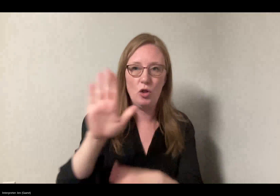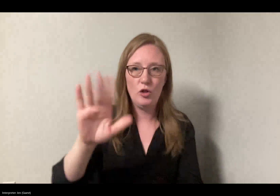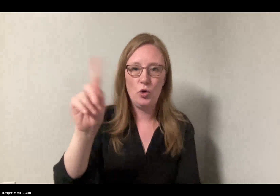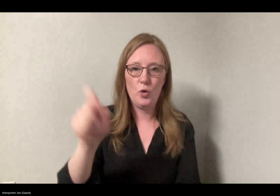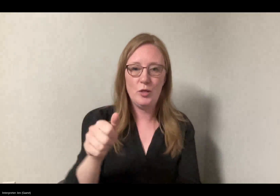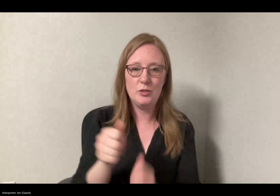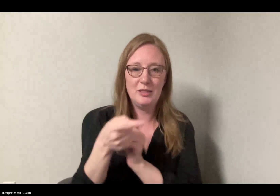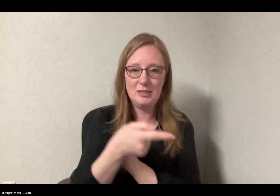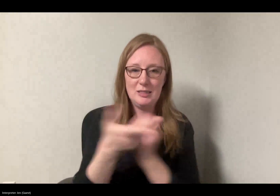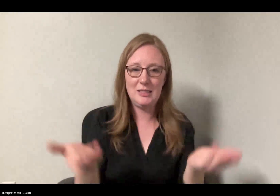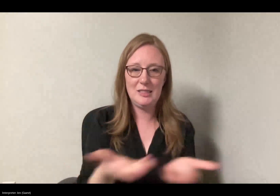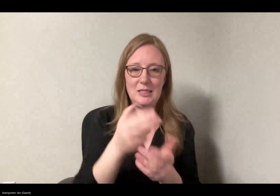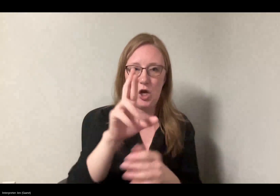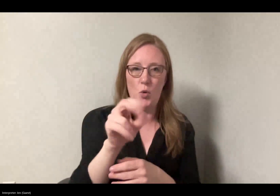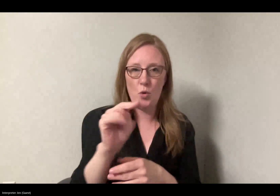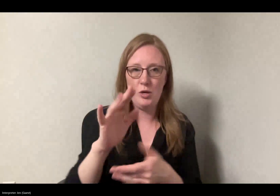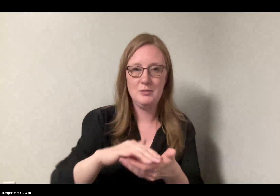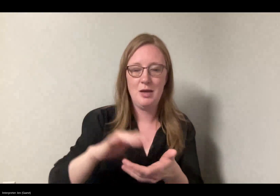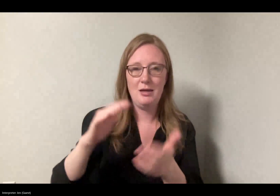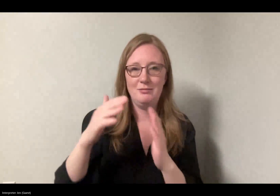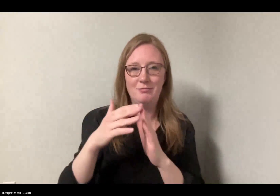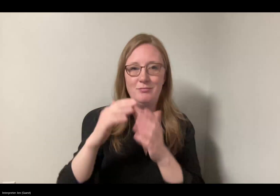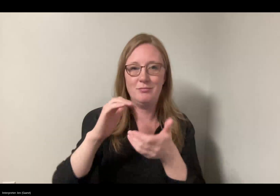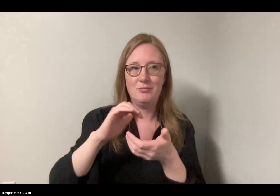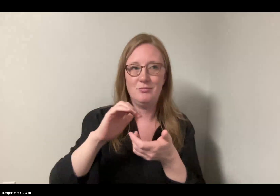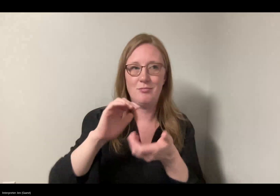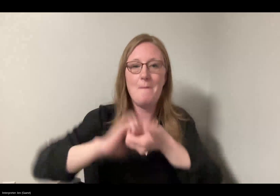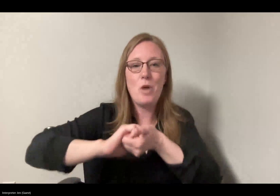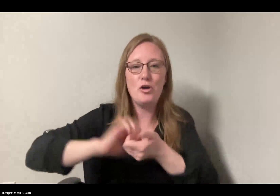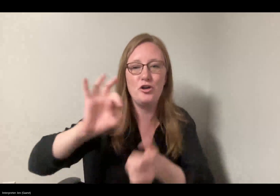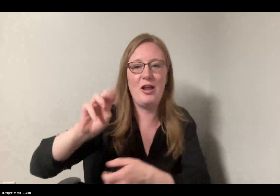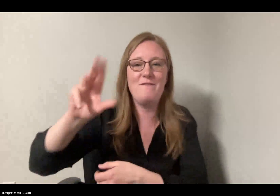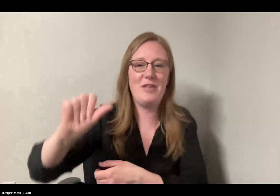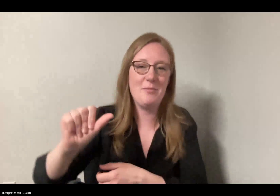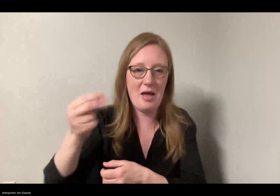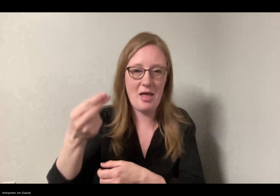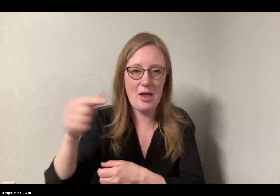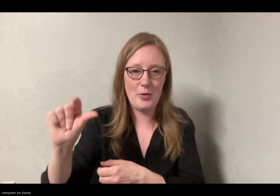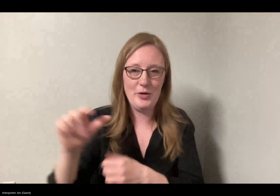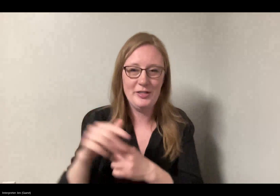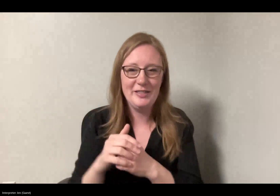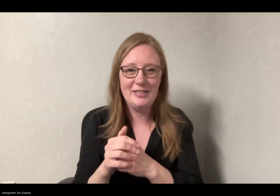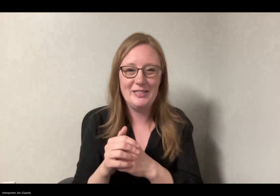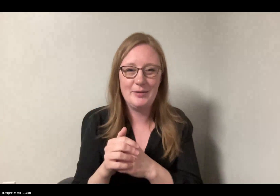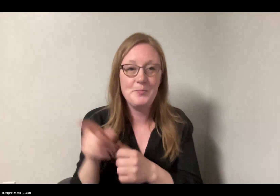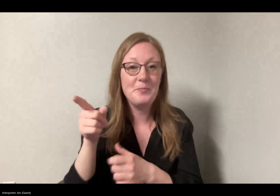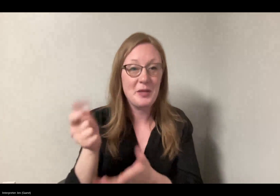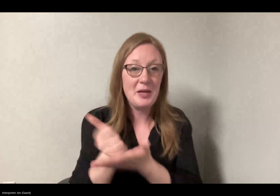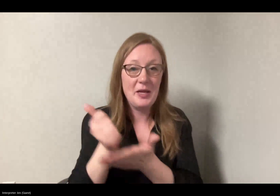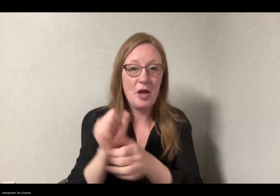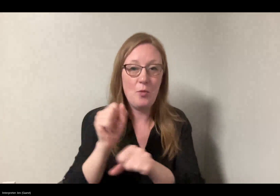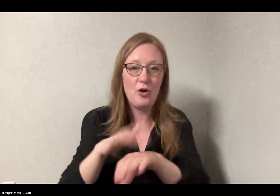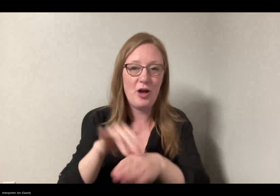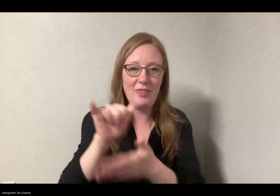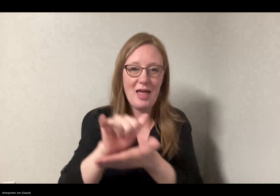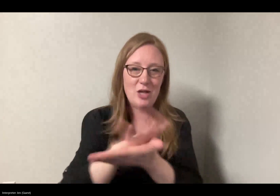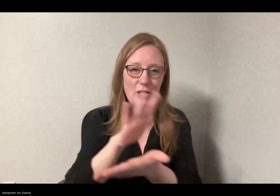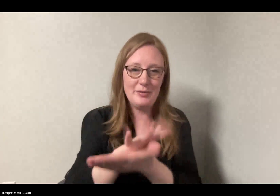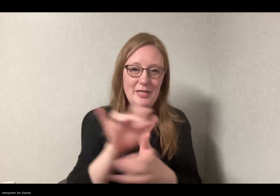He's there. He's my counterpart at FEMA headquarters, and he helped work on this document as